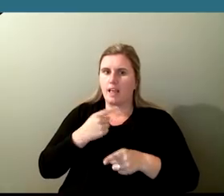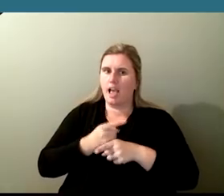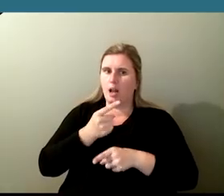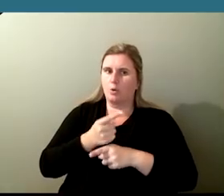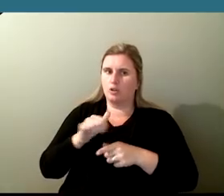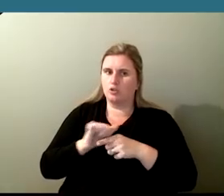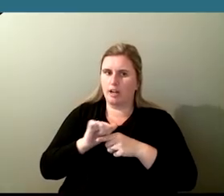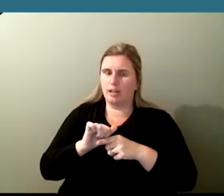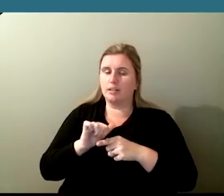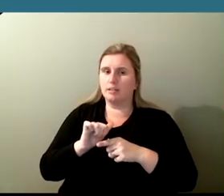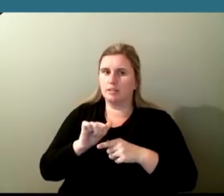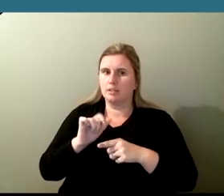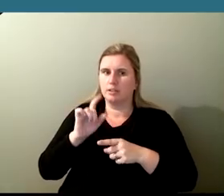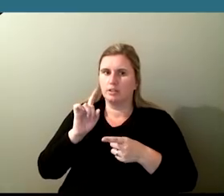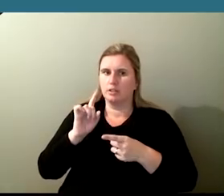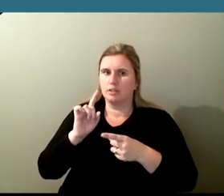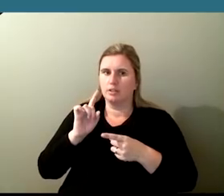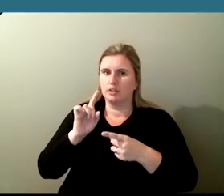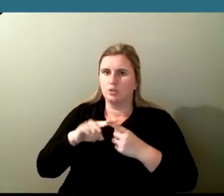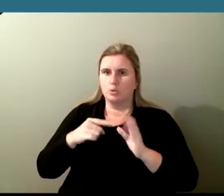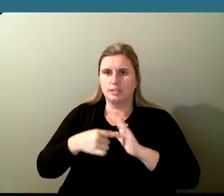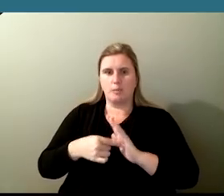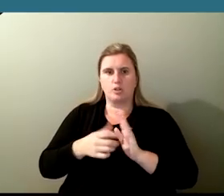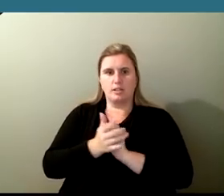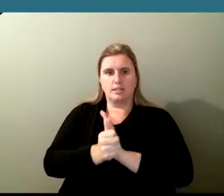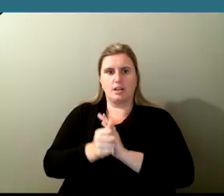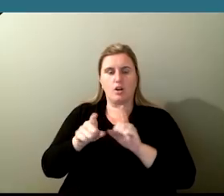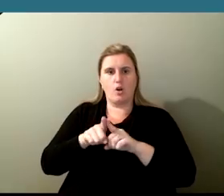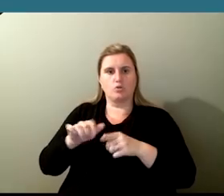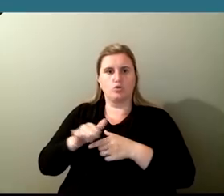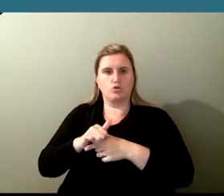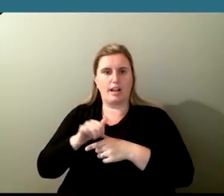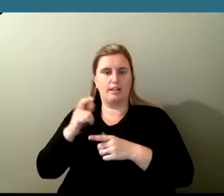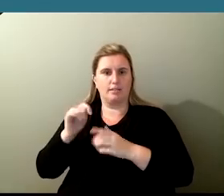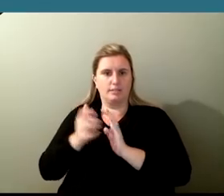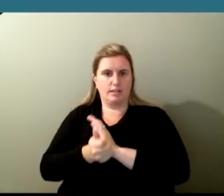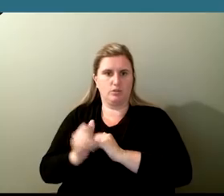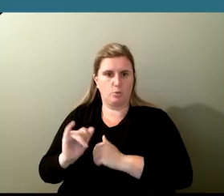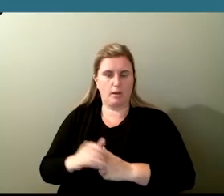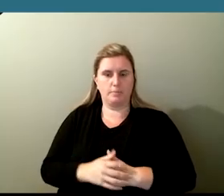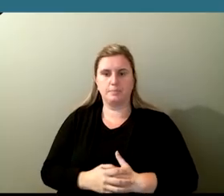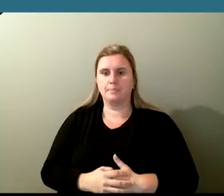to um, demonstrate the skill and also train on the skill.